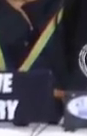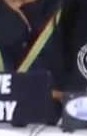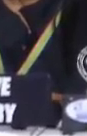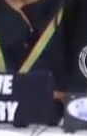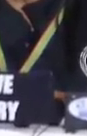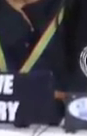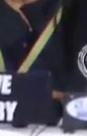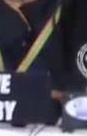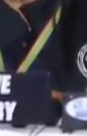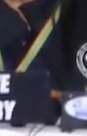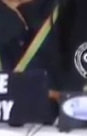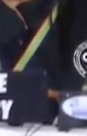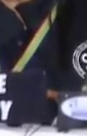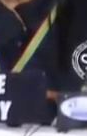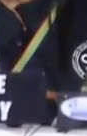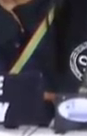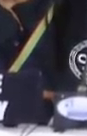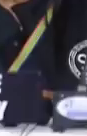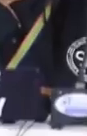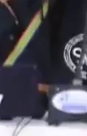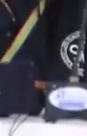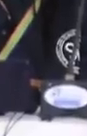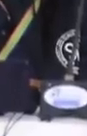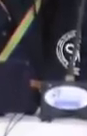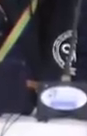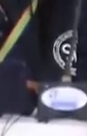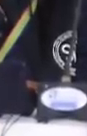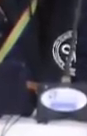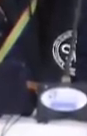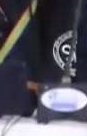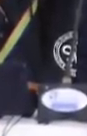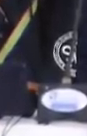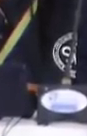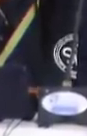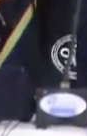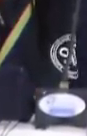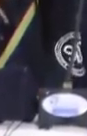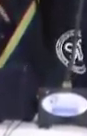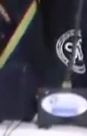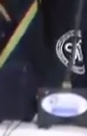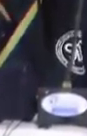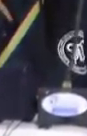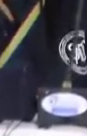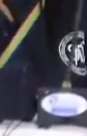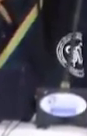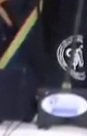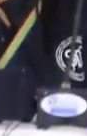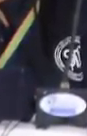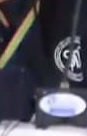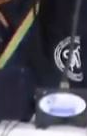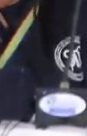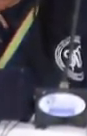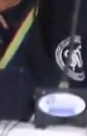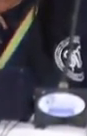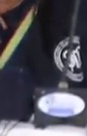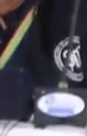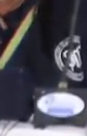Any other questions? There's another question behind you. Thank you. I'll take 5. Okay, thank you.